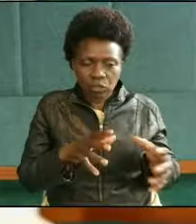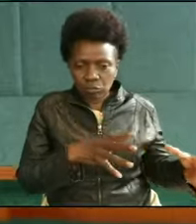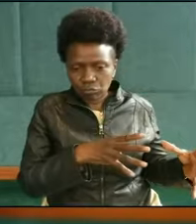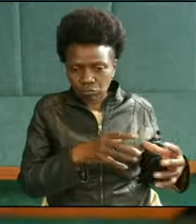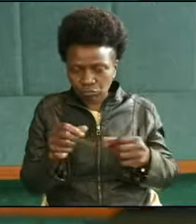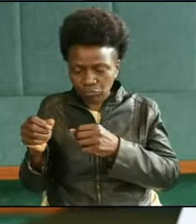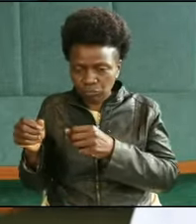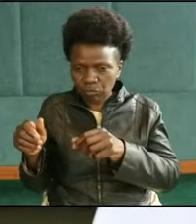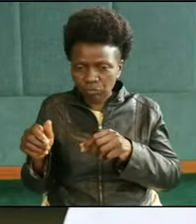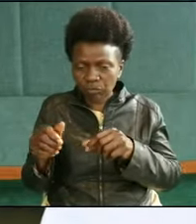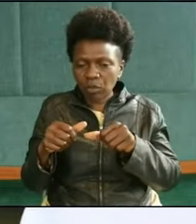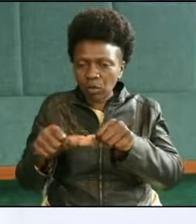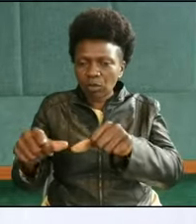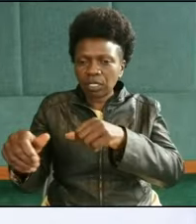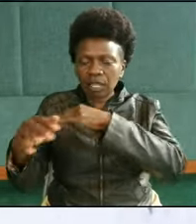heaven